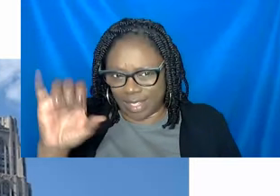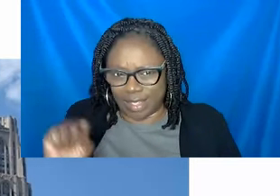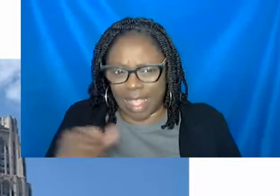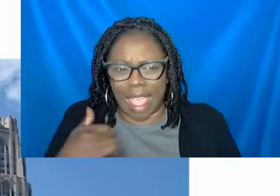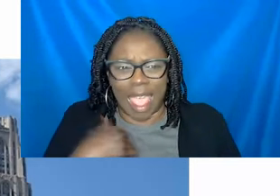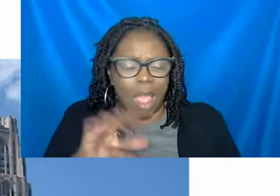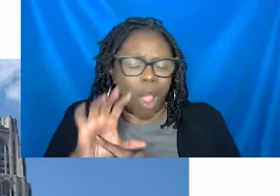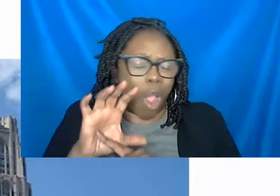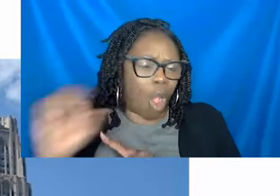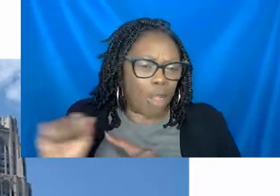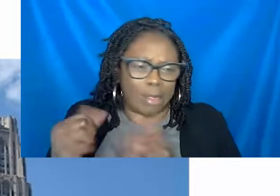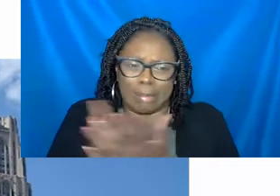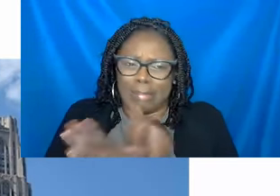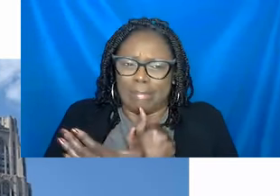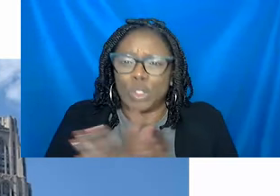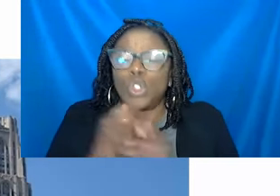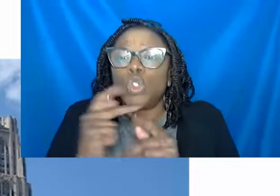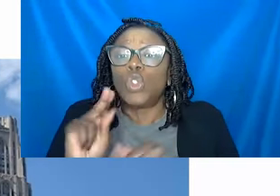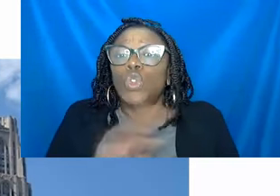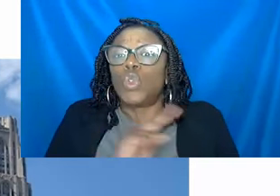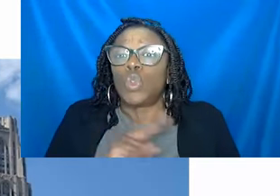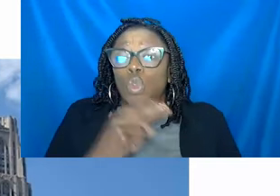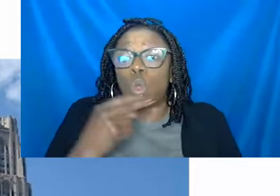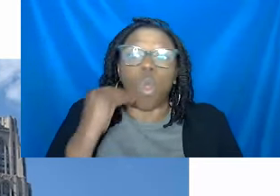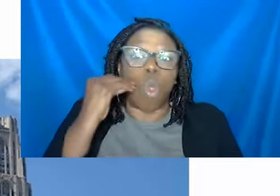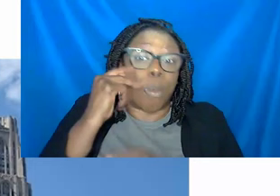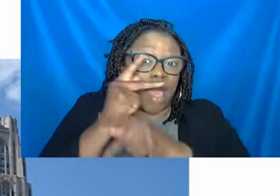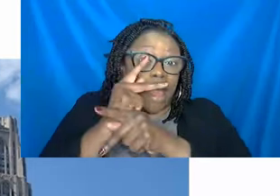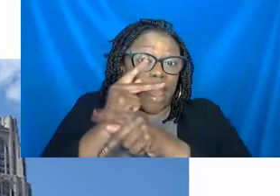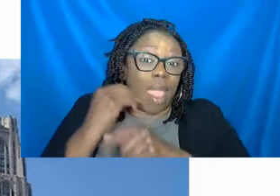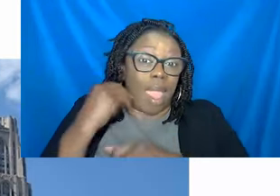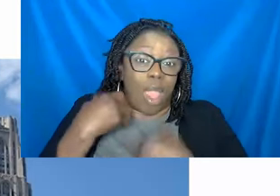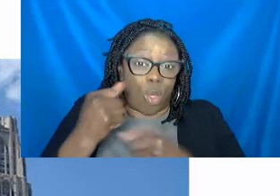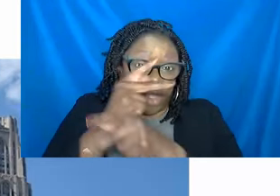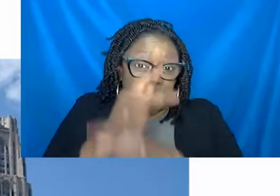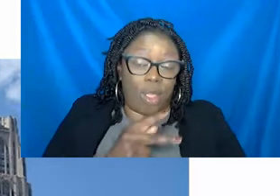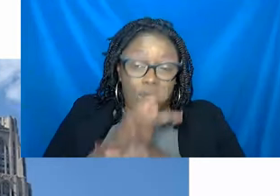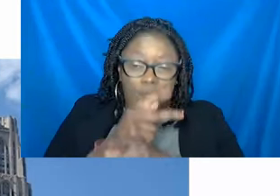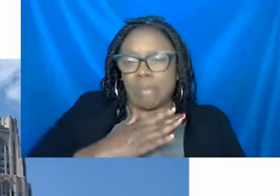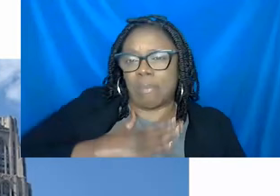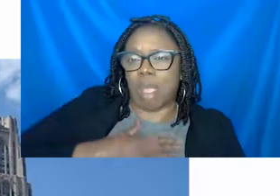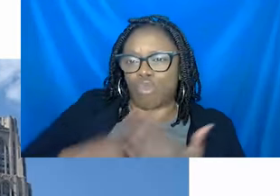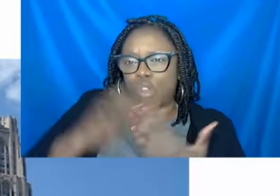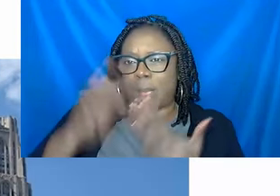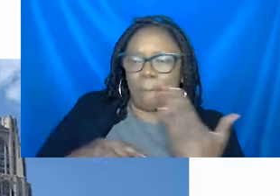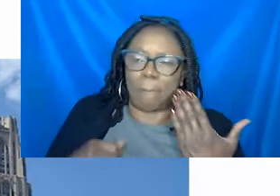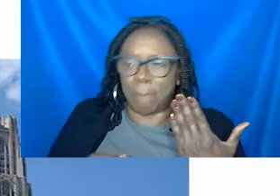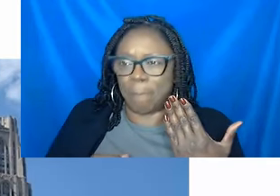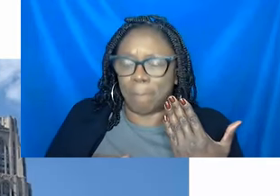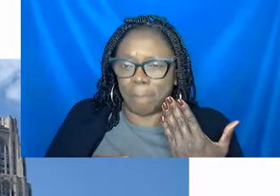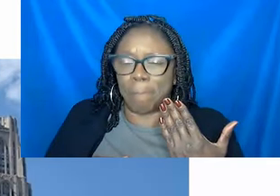opportunity to use home health as my program. And I